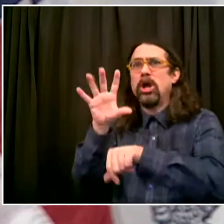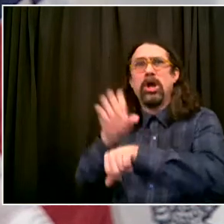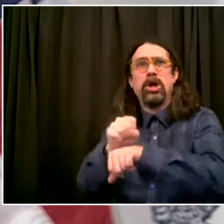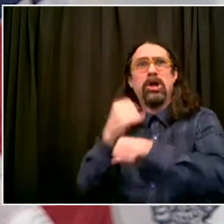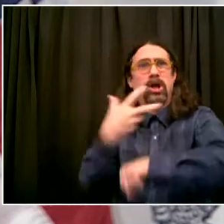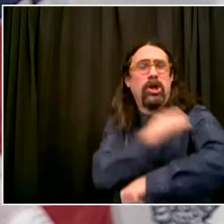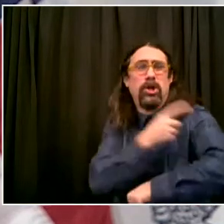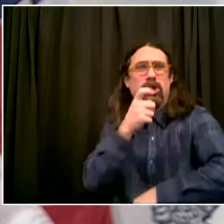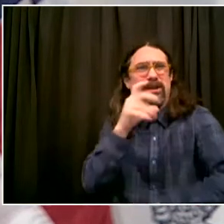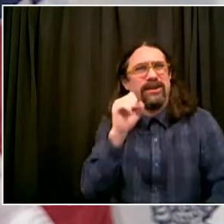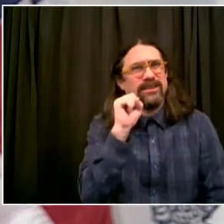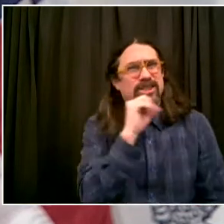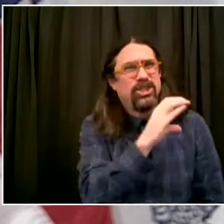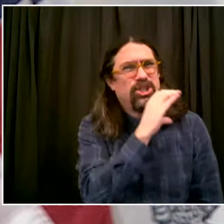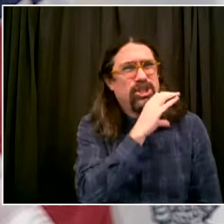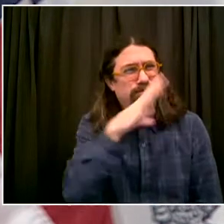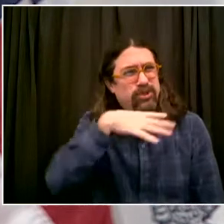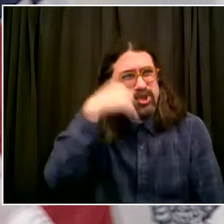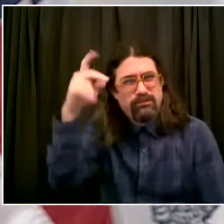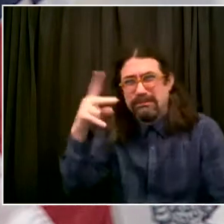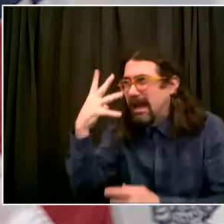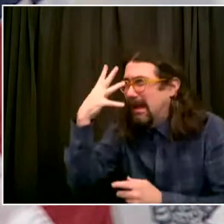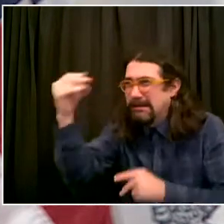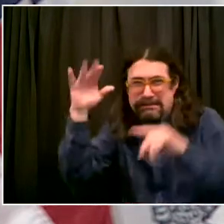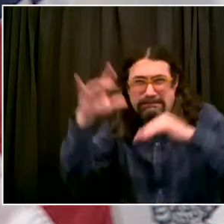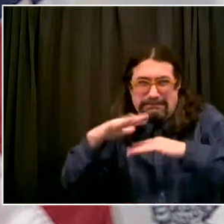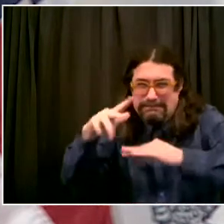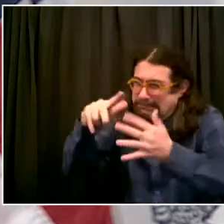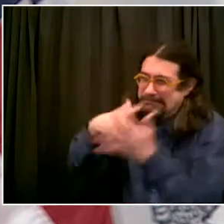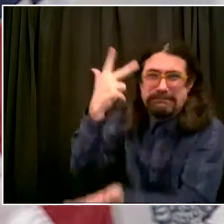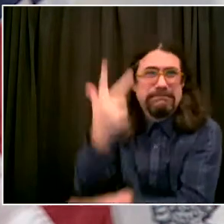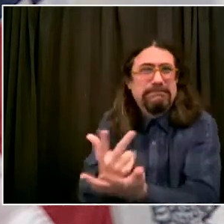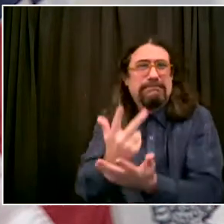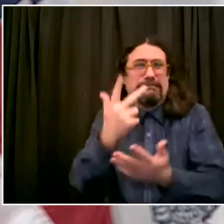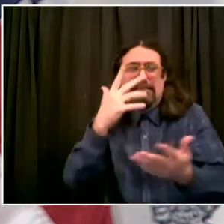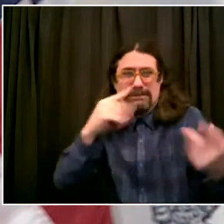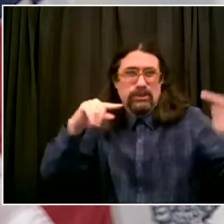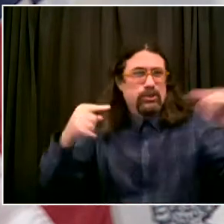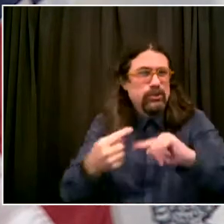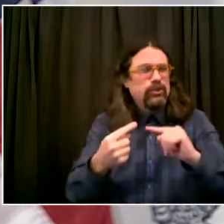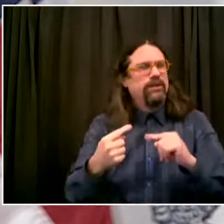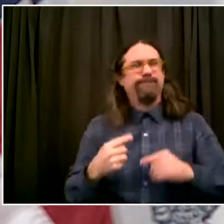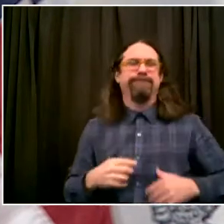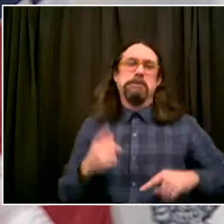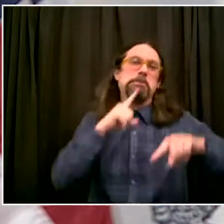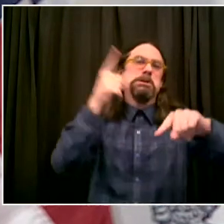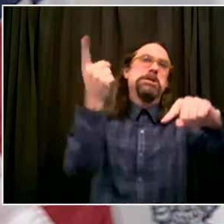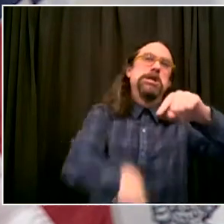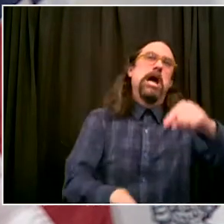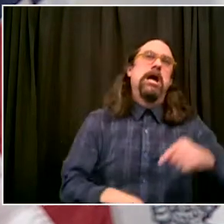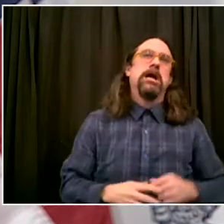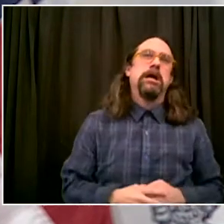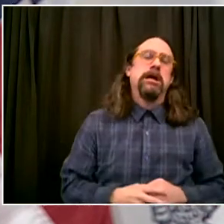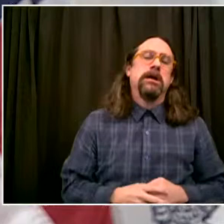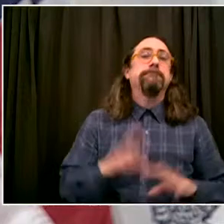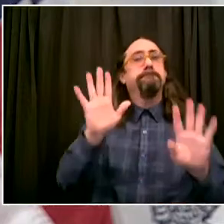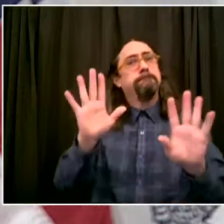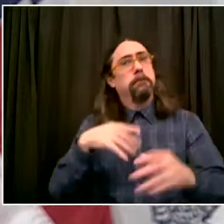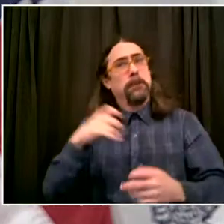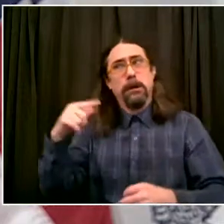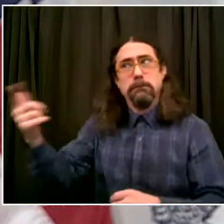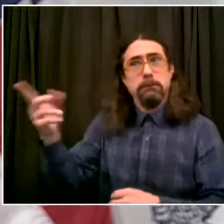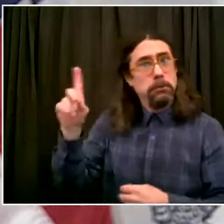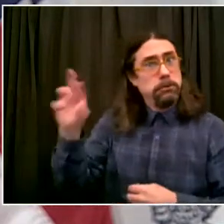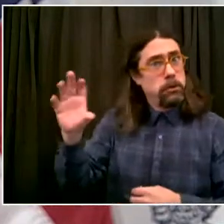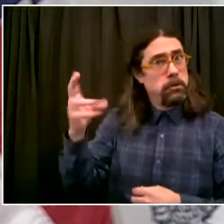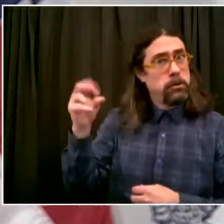reschedule those appointments. Dr. Choksi, you want to talk about how that's going to go? Yes, sir. Thank you, Mr. Mayor, and thanks, Andrew, for the